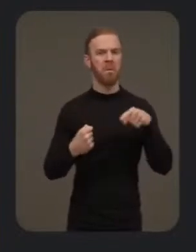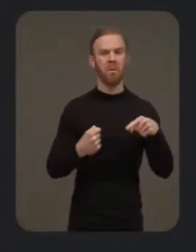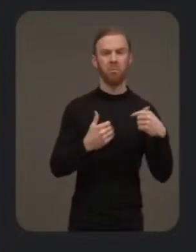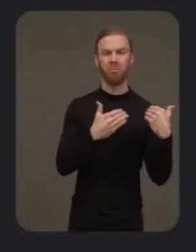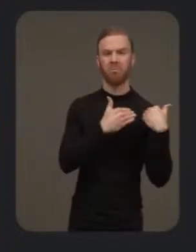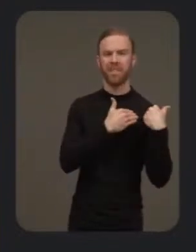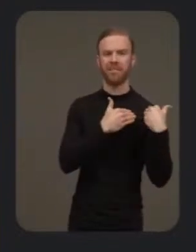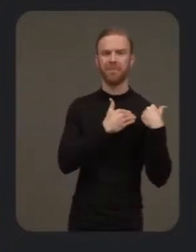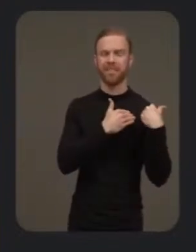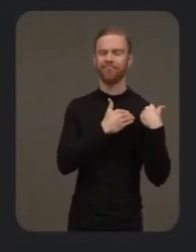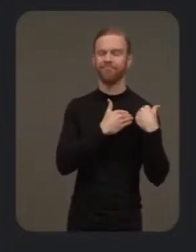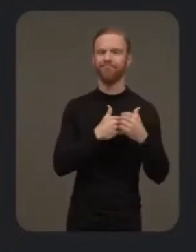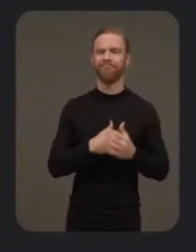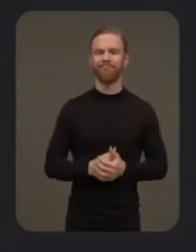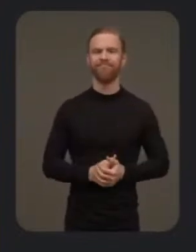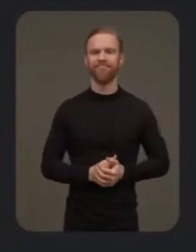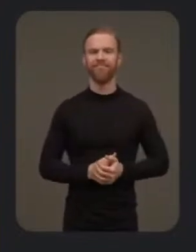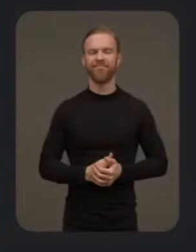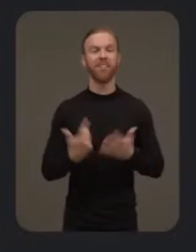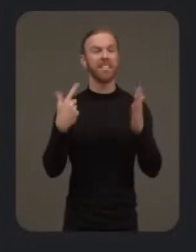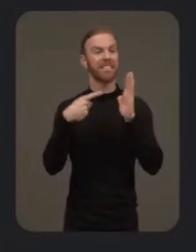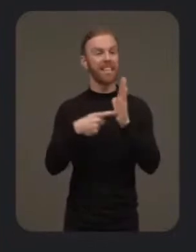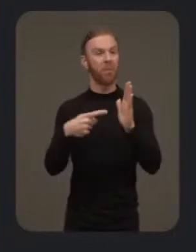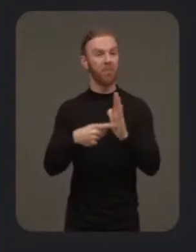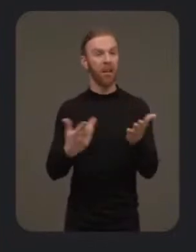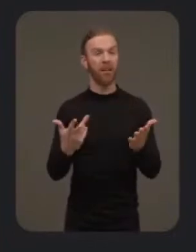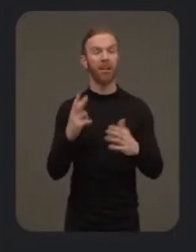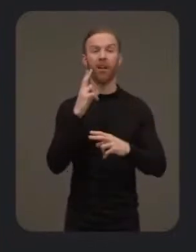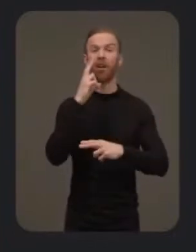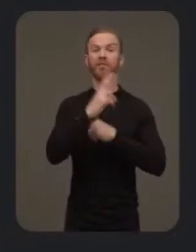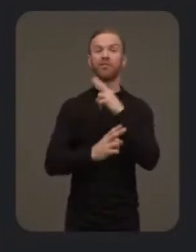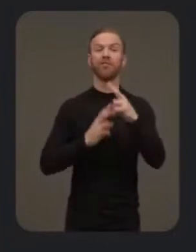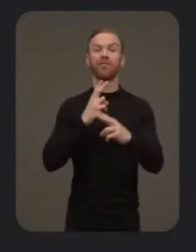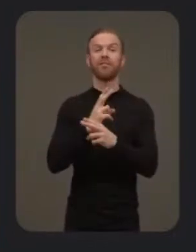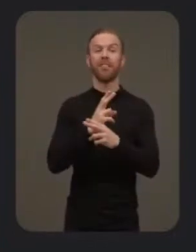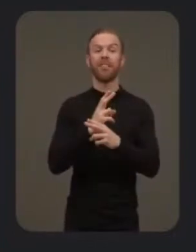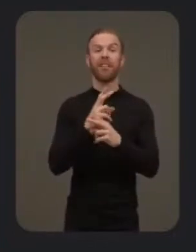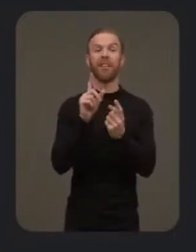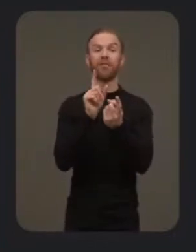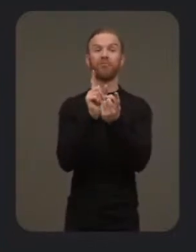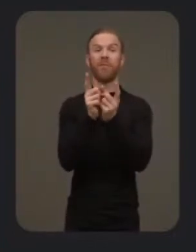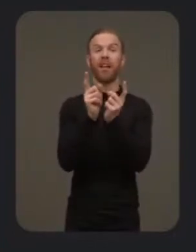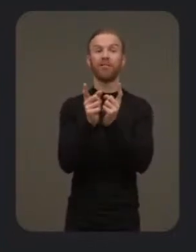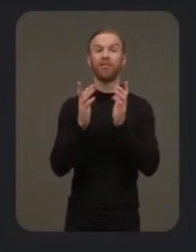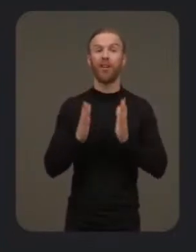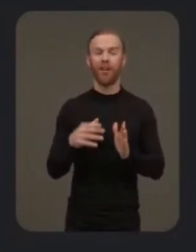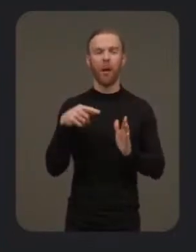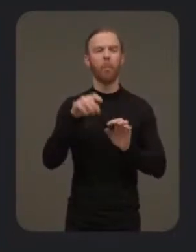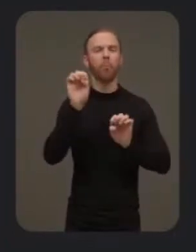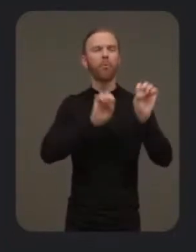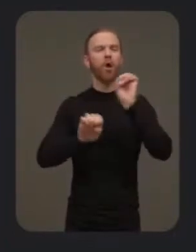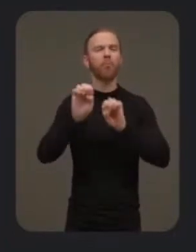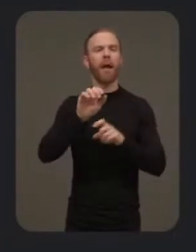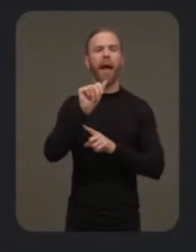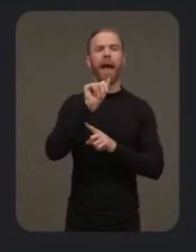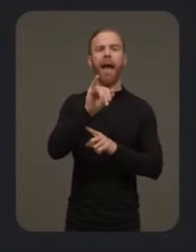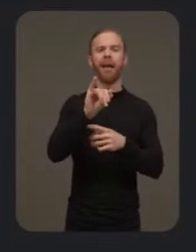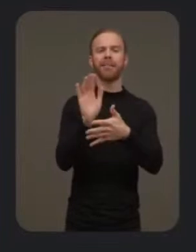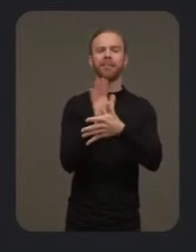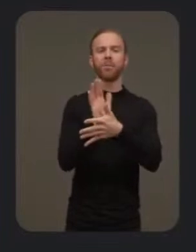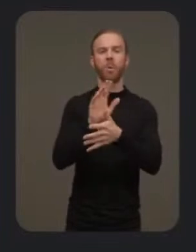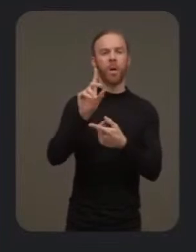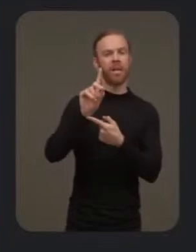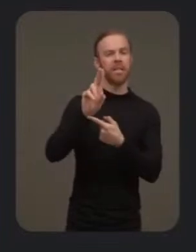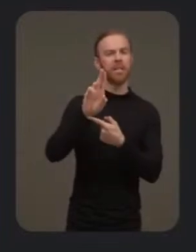and responsible. Here's an example. Universal Translate is an experimental AI video dubbing